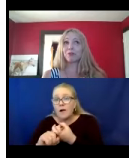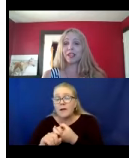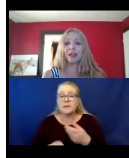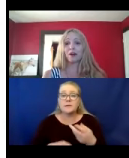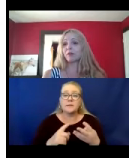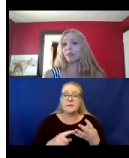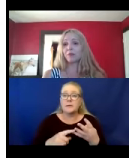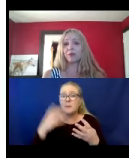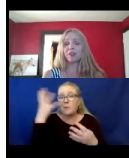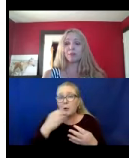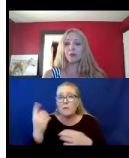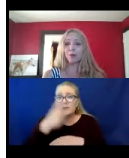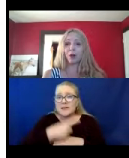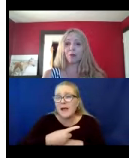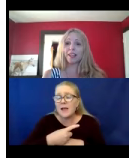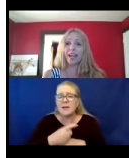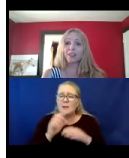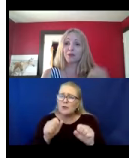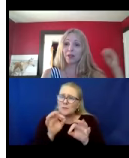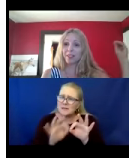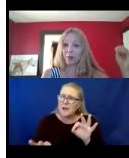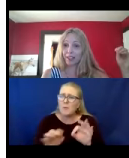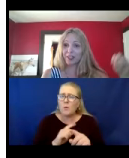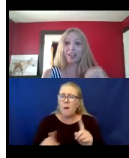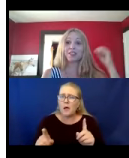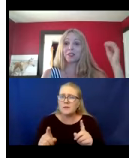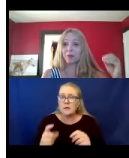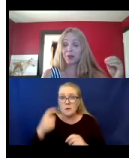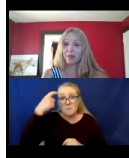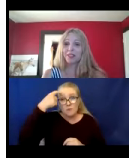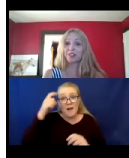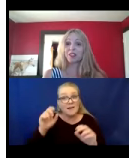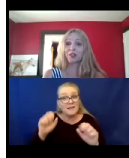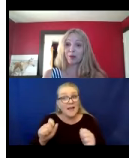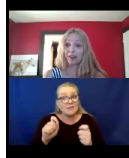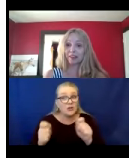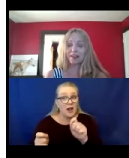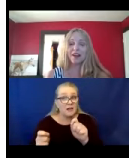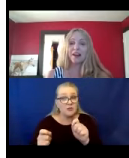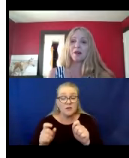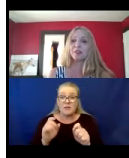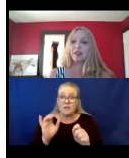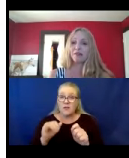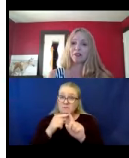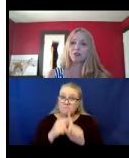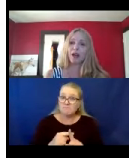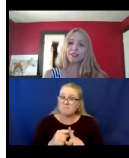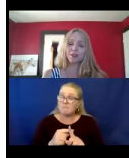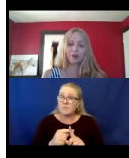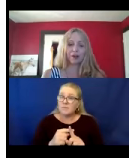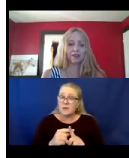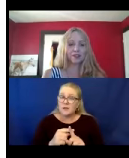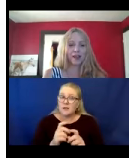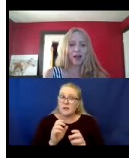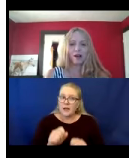it's a beautiful day out. It can be very simple, but our brain, actually, when I said our brain can change, that's one of the ways that can change our brain, is having those